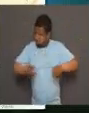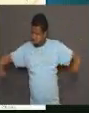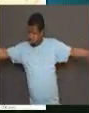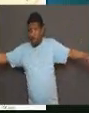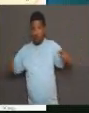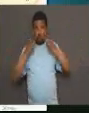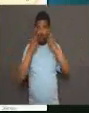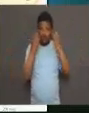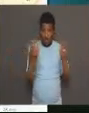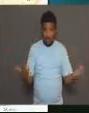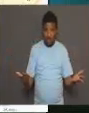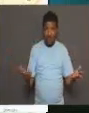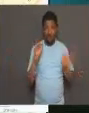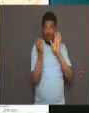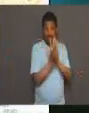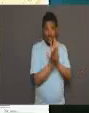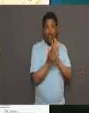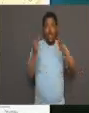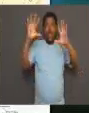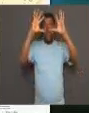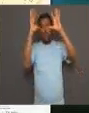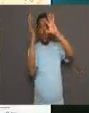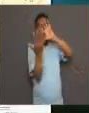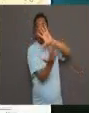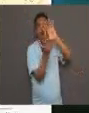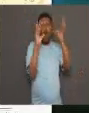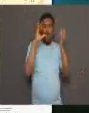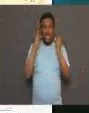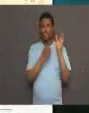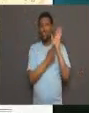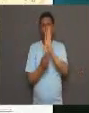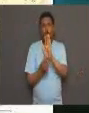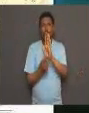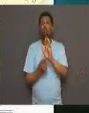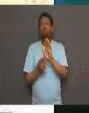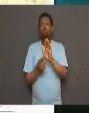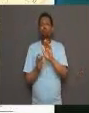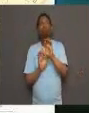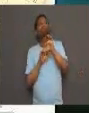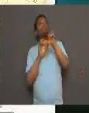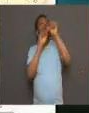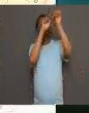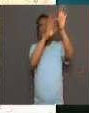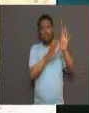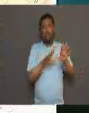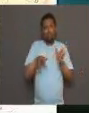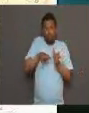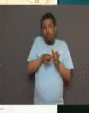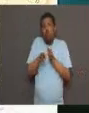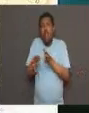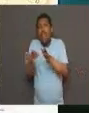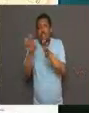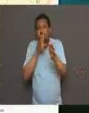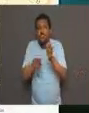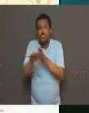find on maps. For instance, a globe can show us mountain